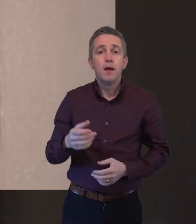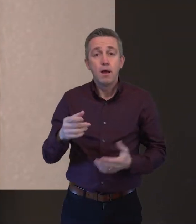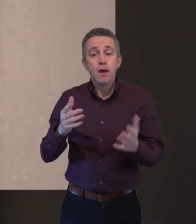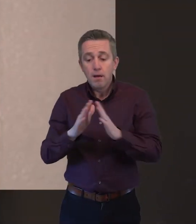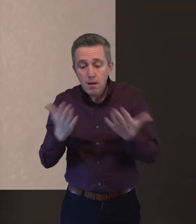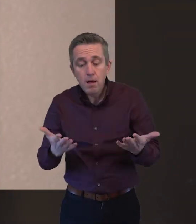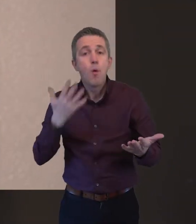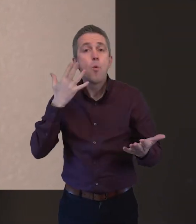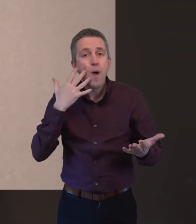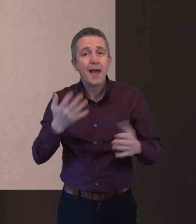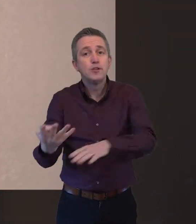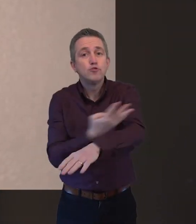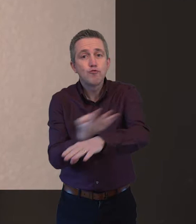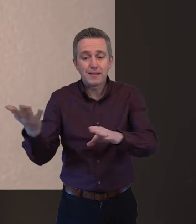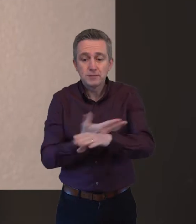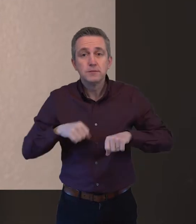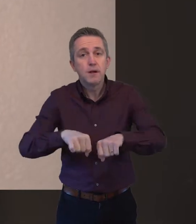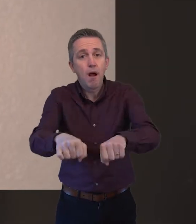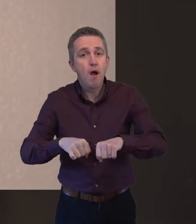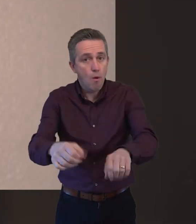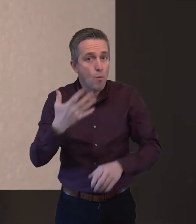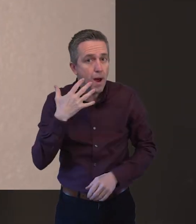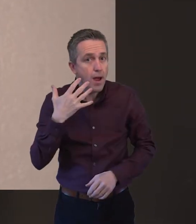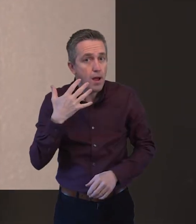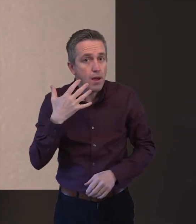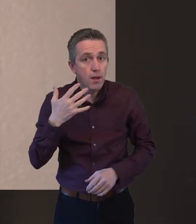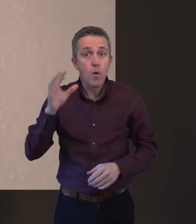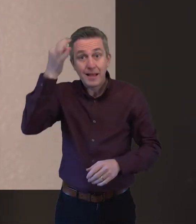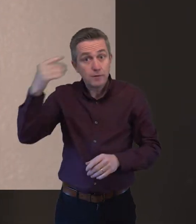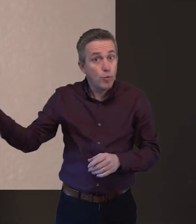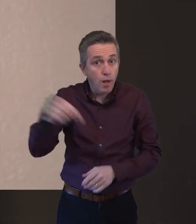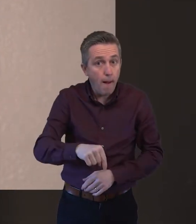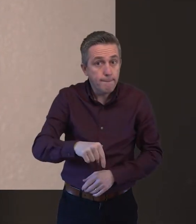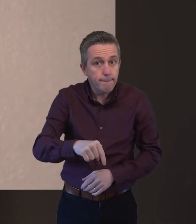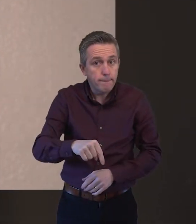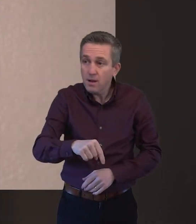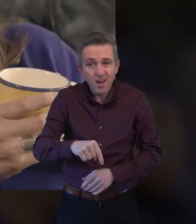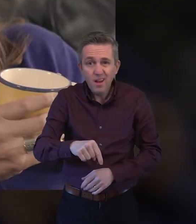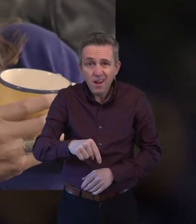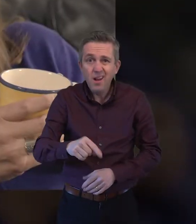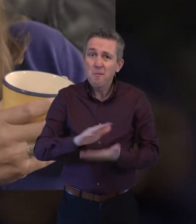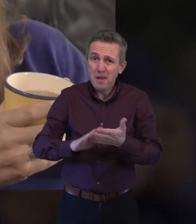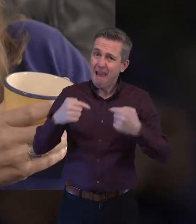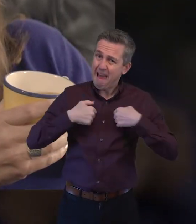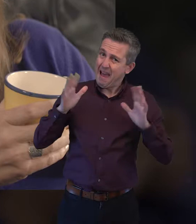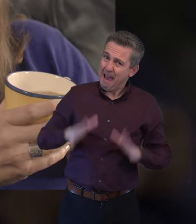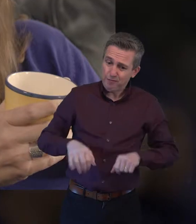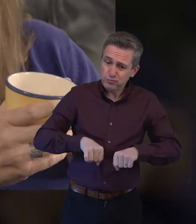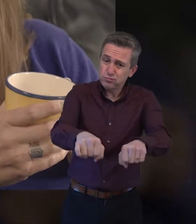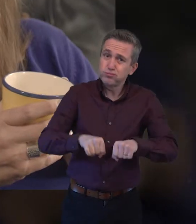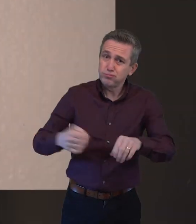grass? Because it's huge out there, you could get lost. Oh no, wait, don't tell me. The grass is our responsibility, is it? It